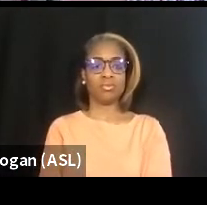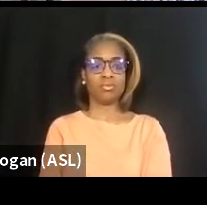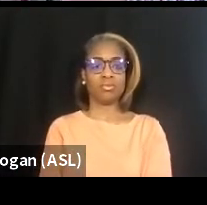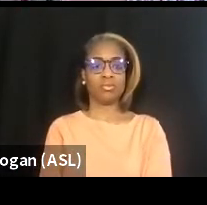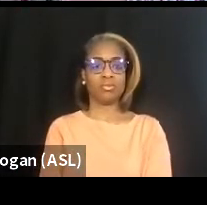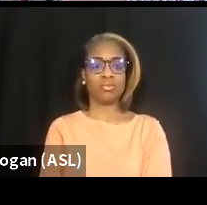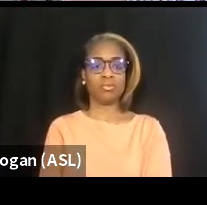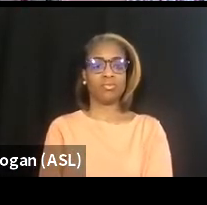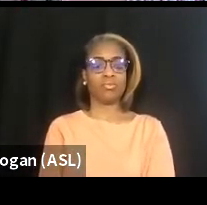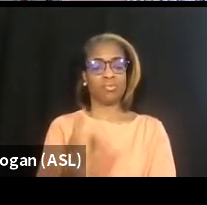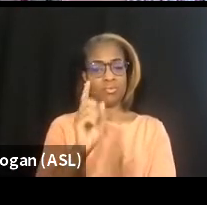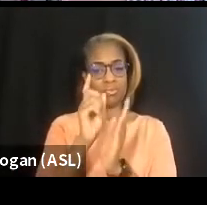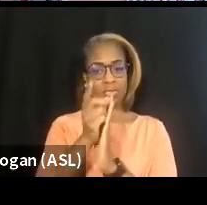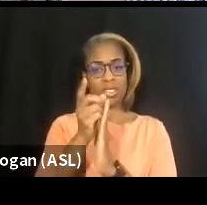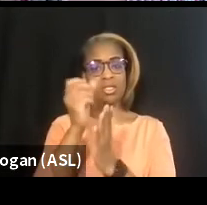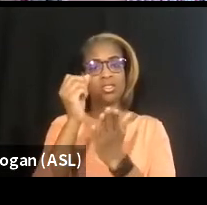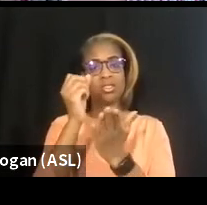minutes are approved.